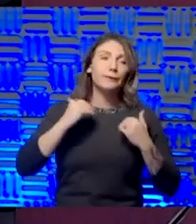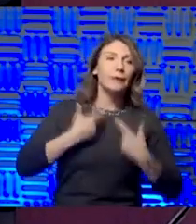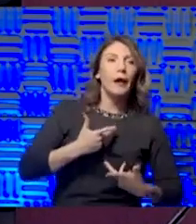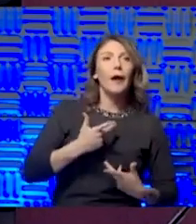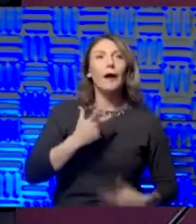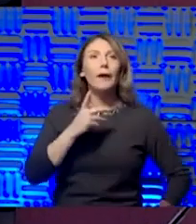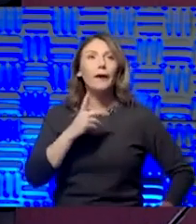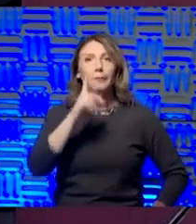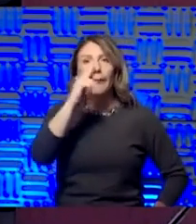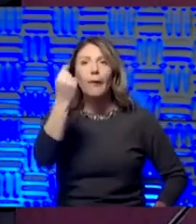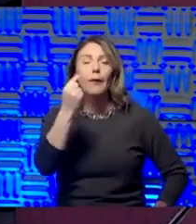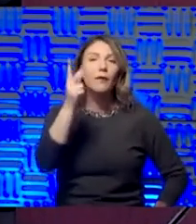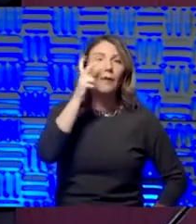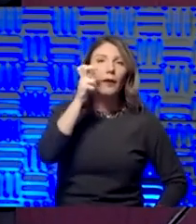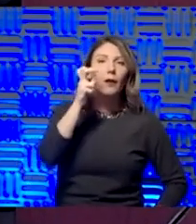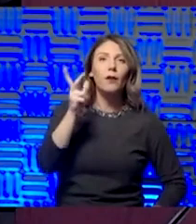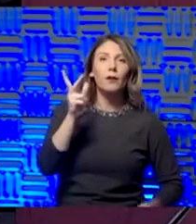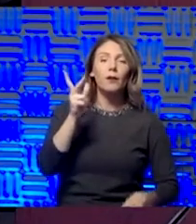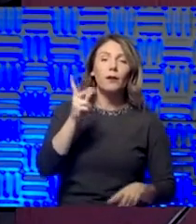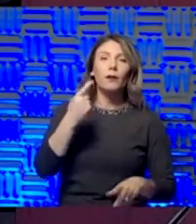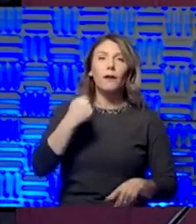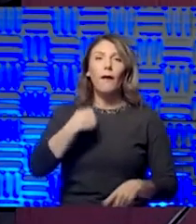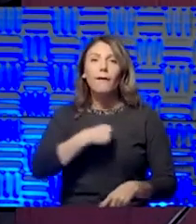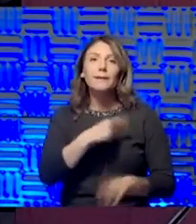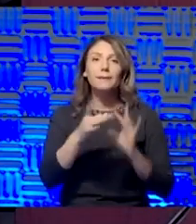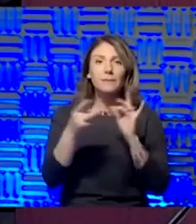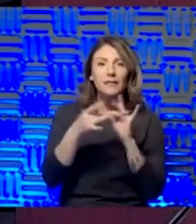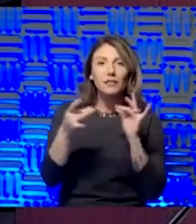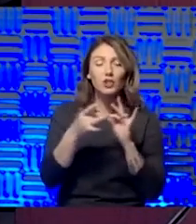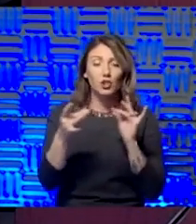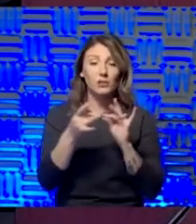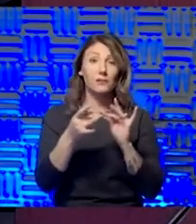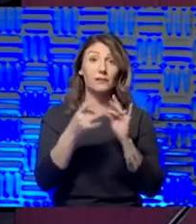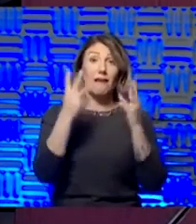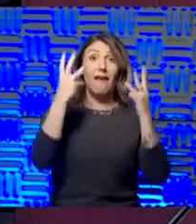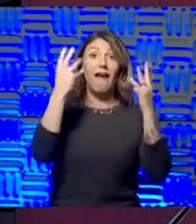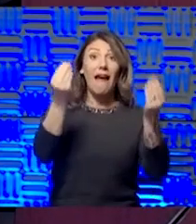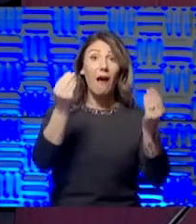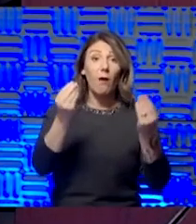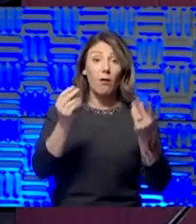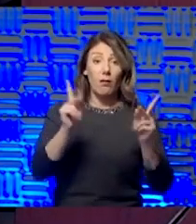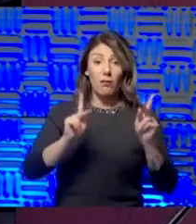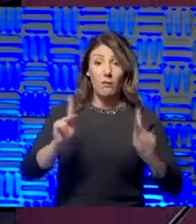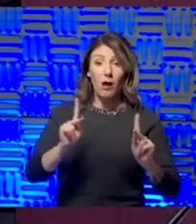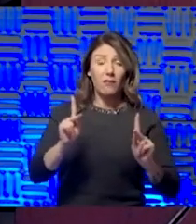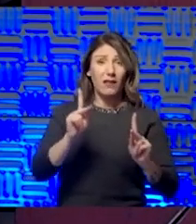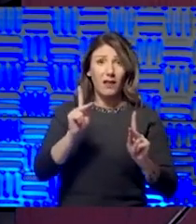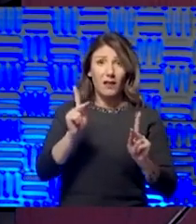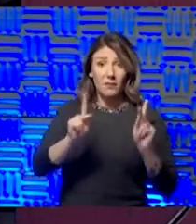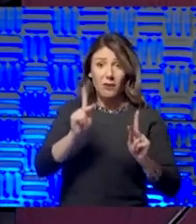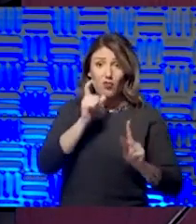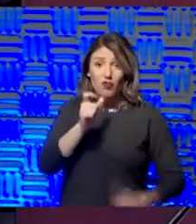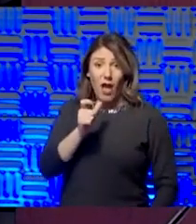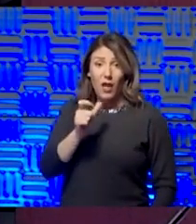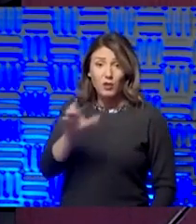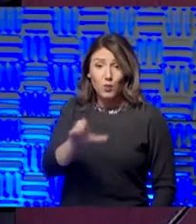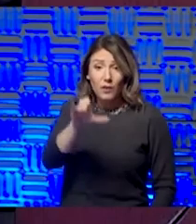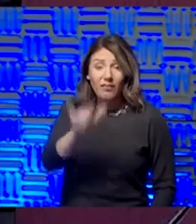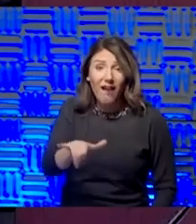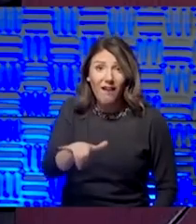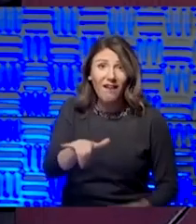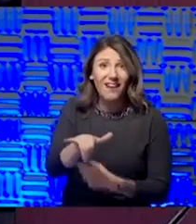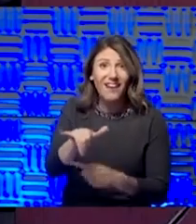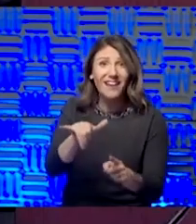you watch it out in public and people still don't do it. It's all about social distancing. That 6-foot rule is a really,